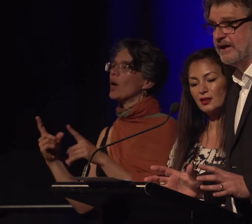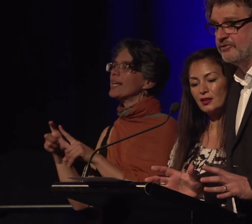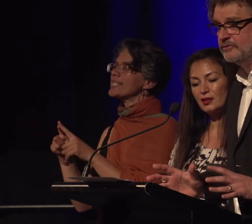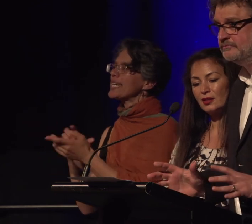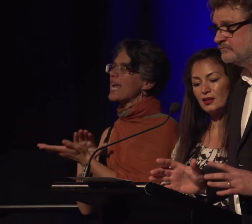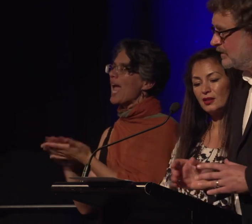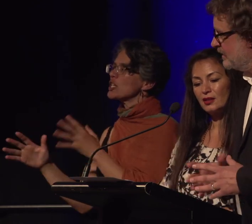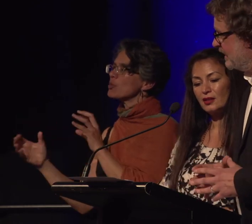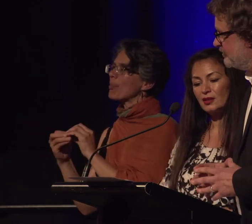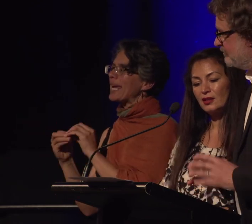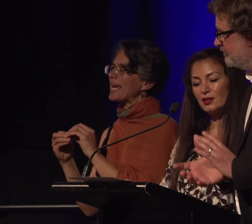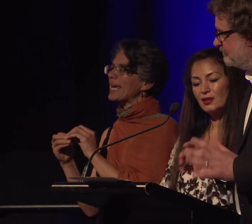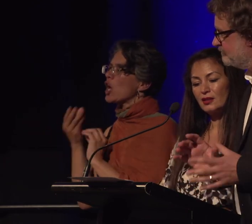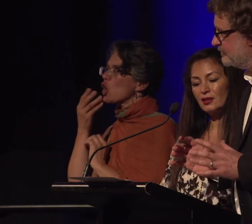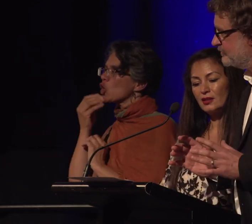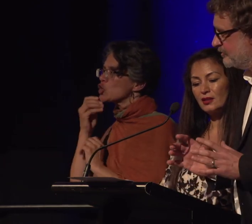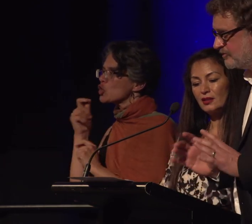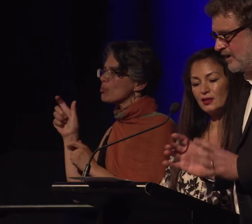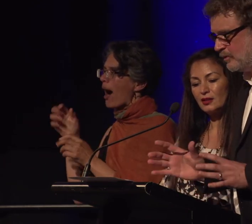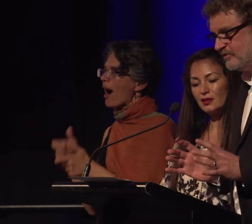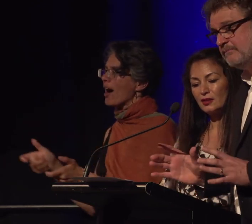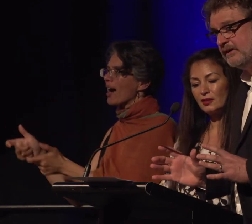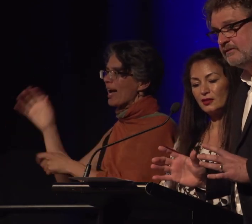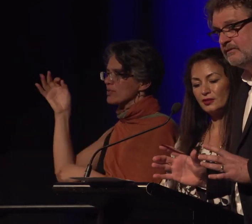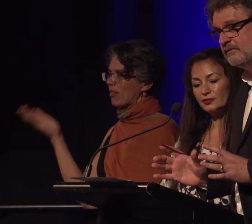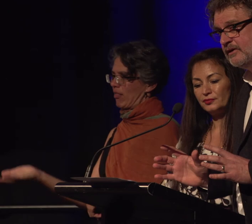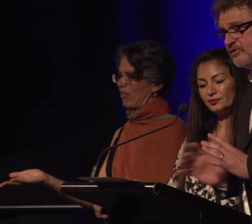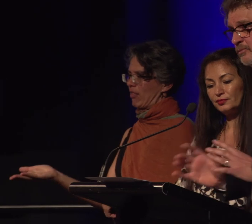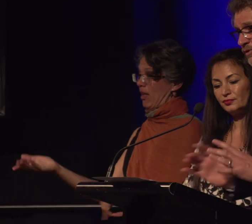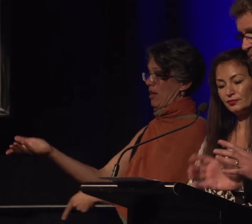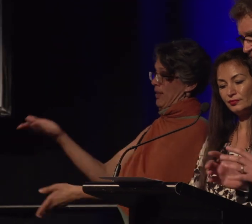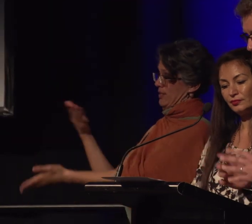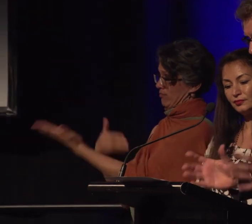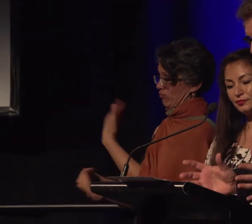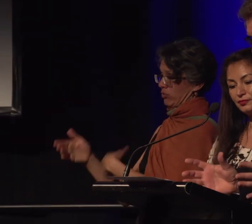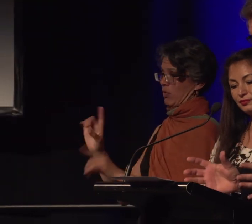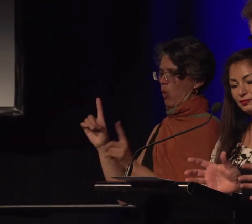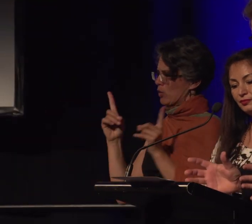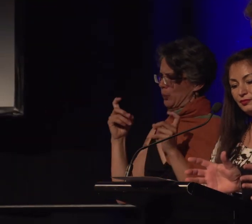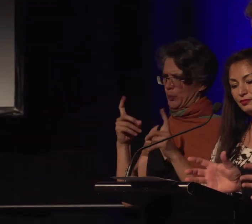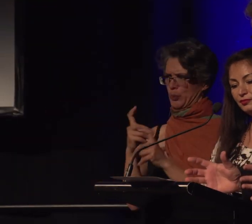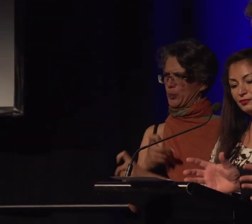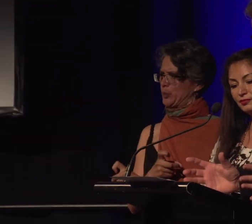Consumer Council. And to describe what is happening in simple terms, it's complex,